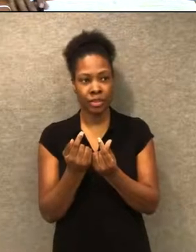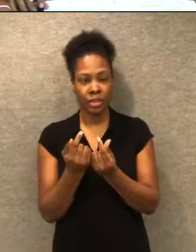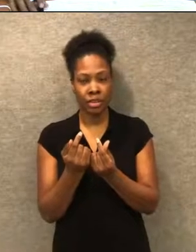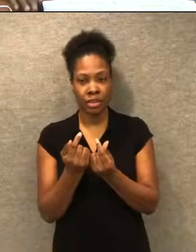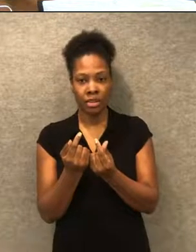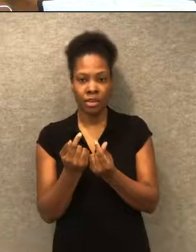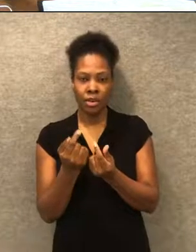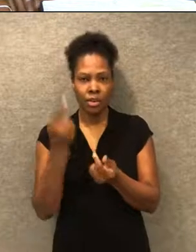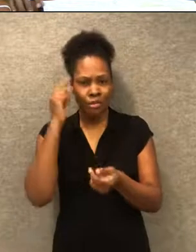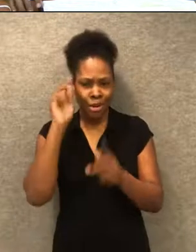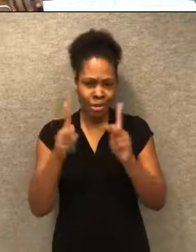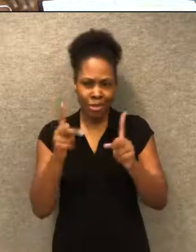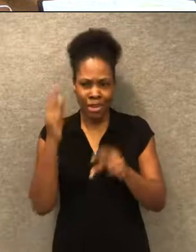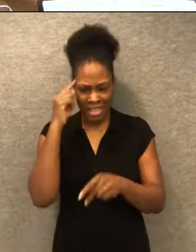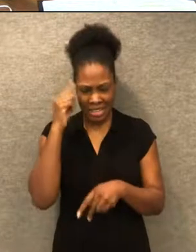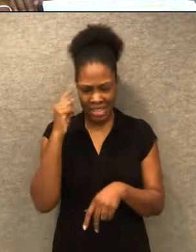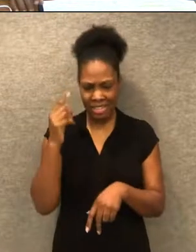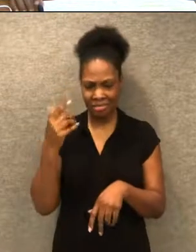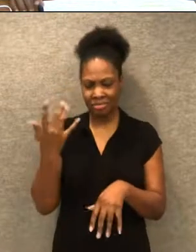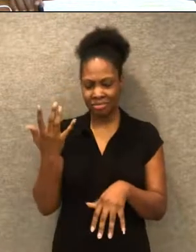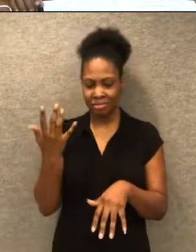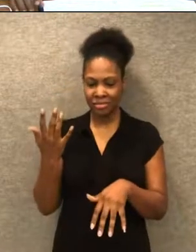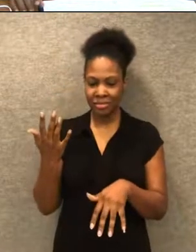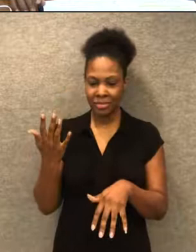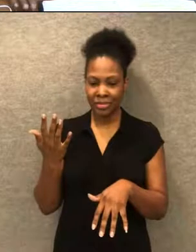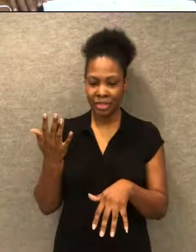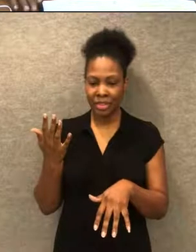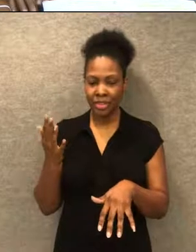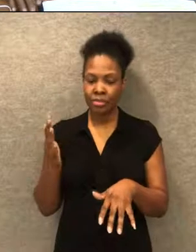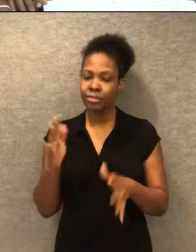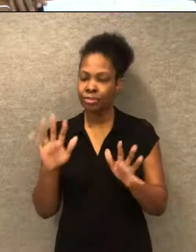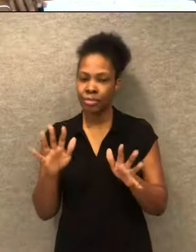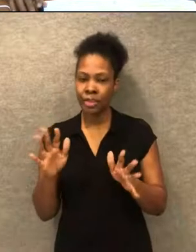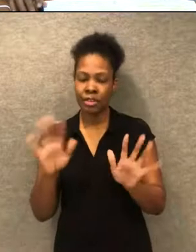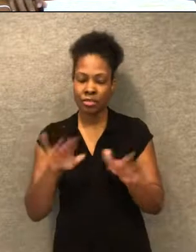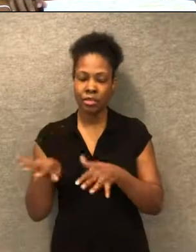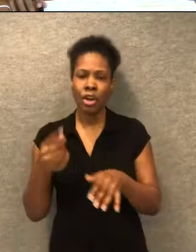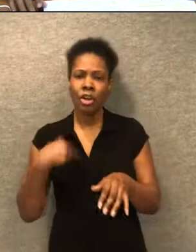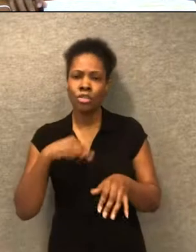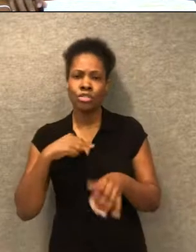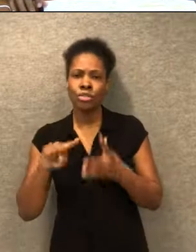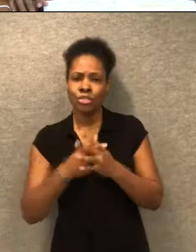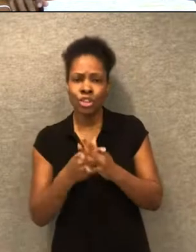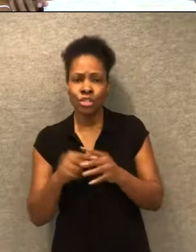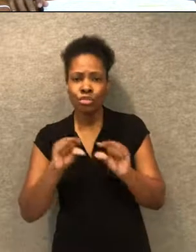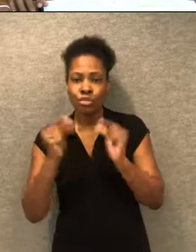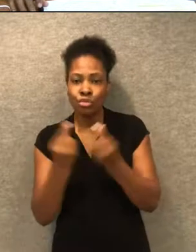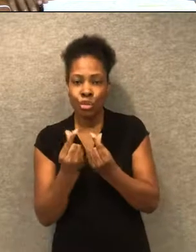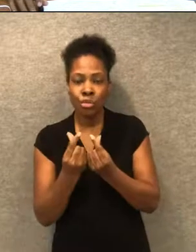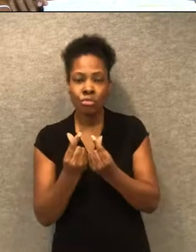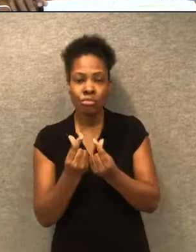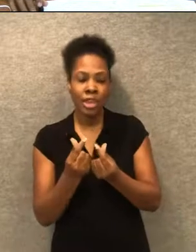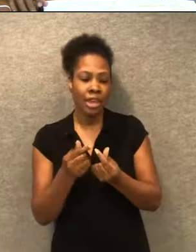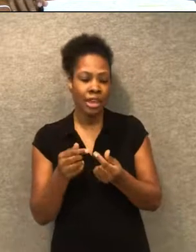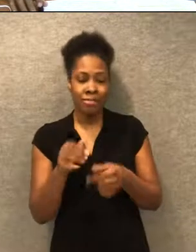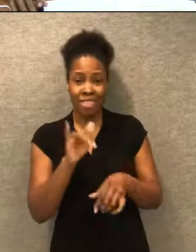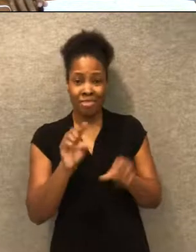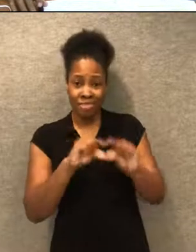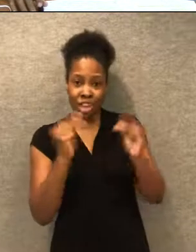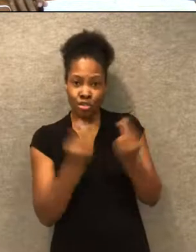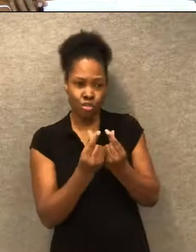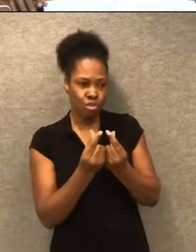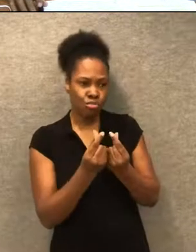through the day, all through the night, all through the midnight, set these firecrackers off. You know, be honest with you, it's very